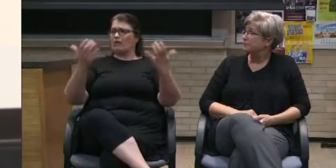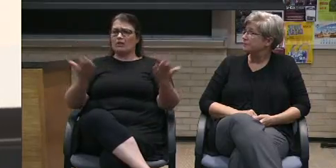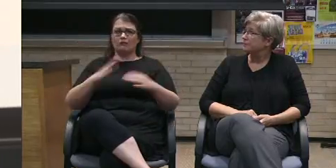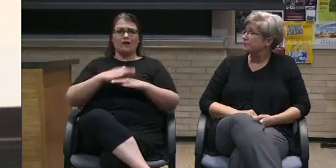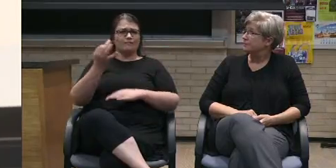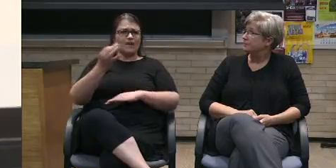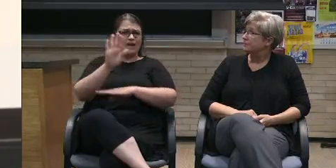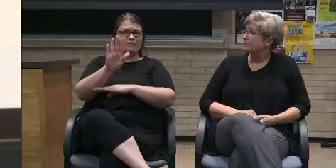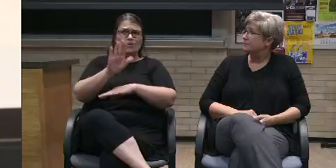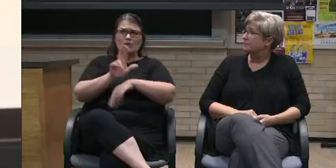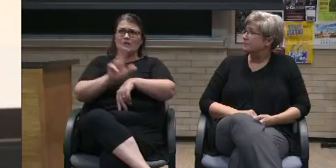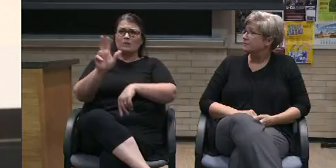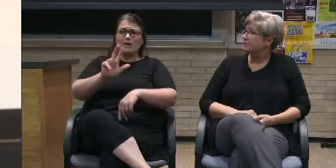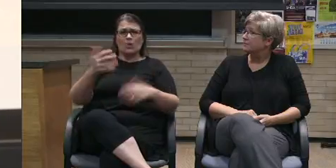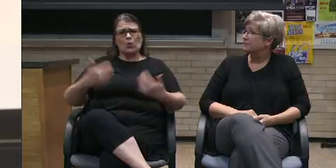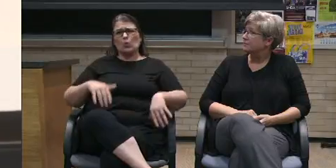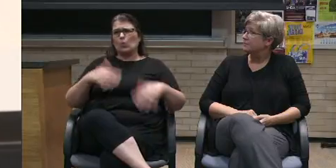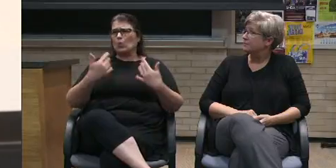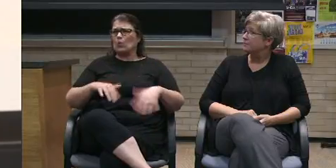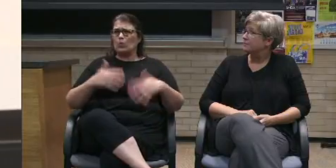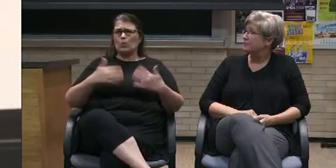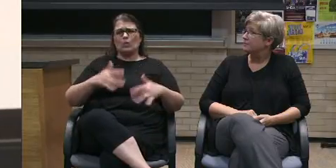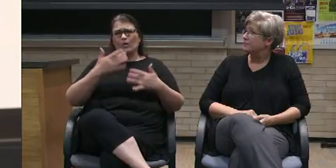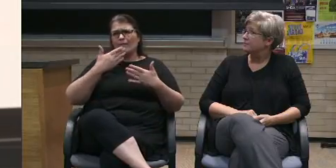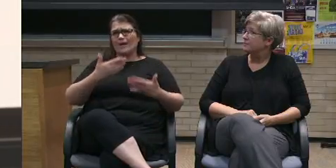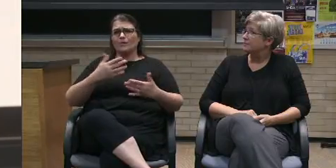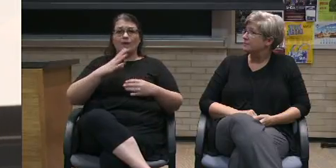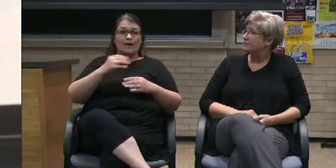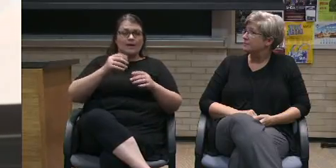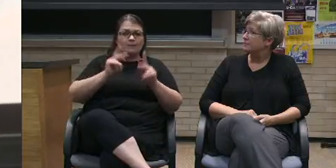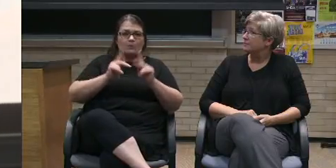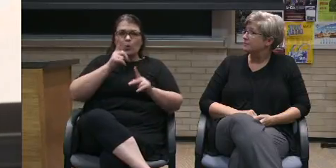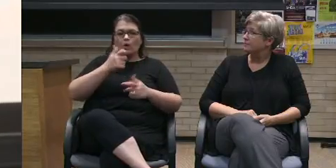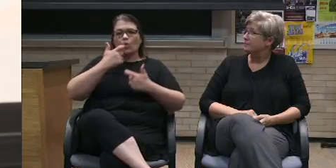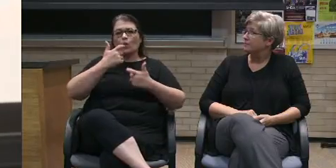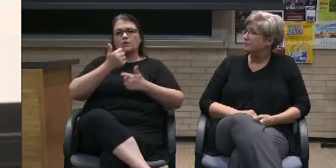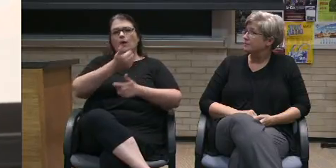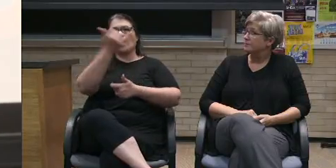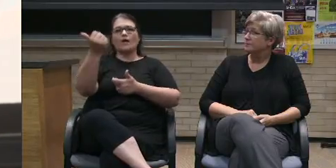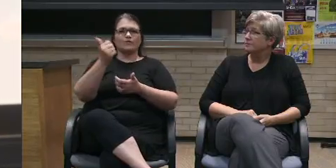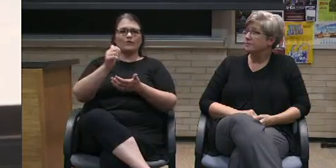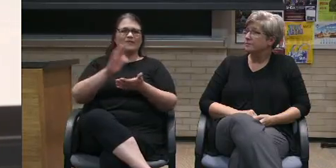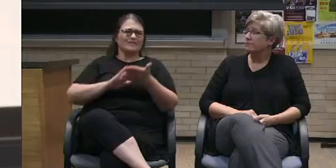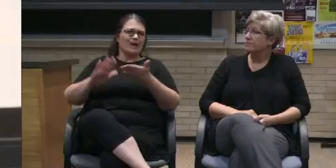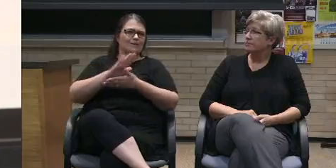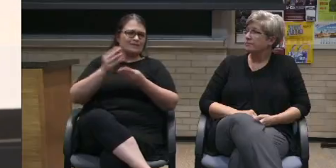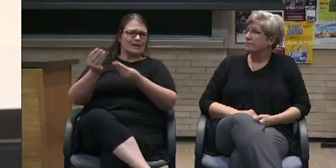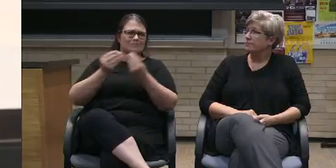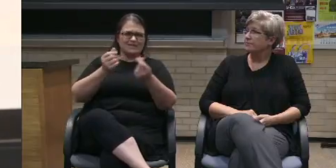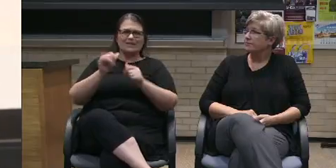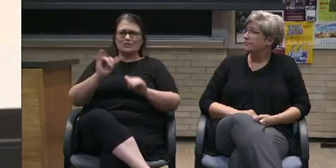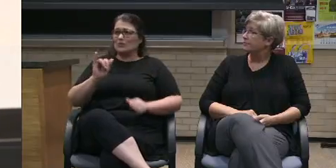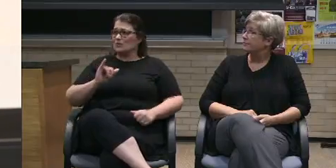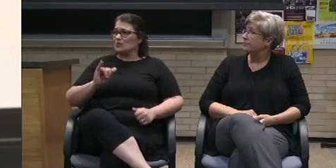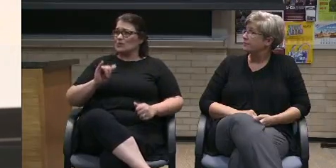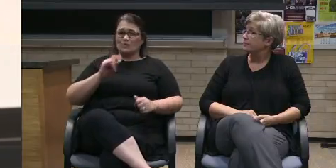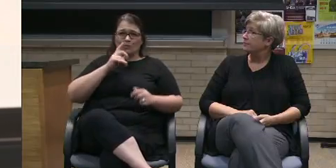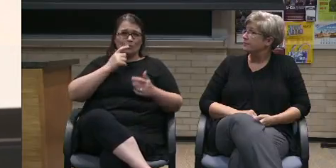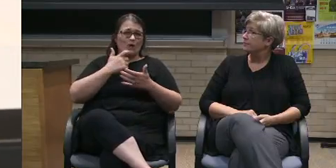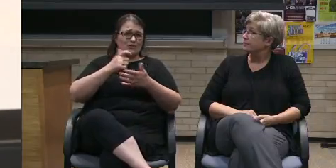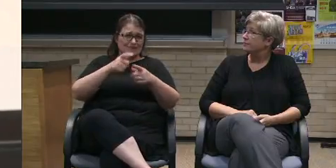is major crash time, and also people who are streaming live. Other campuses as well as possibly live? And home. Well, that's